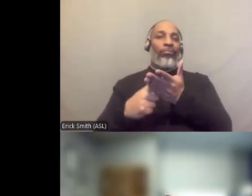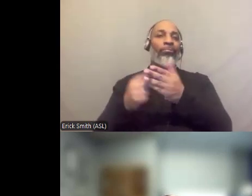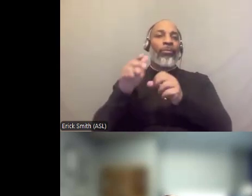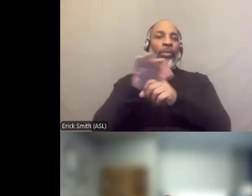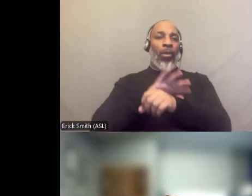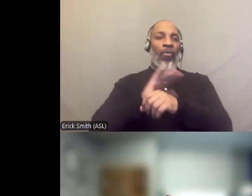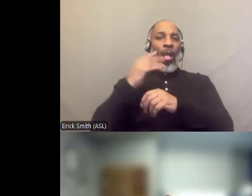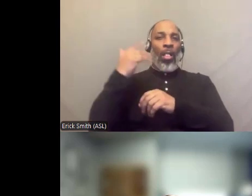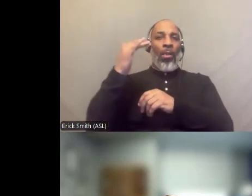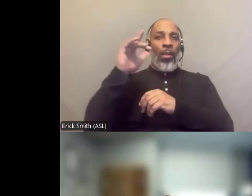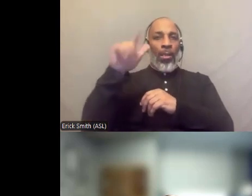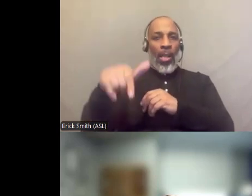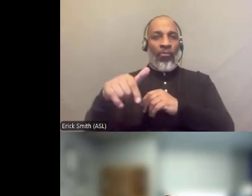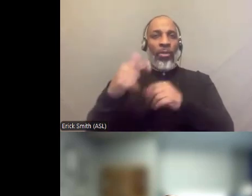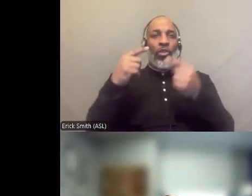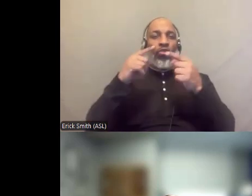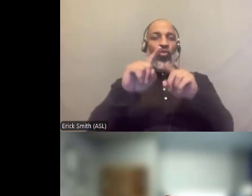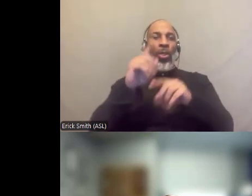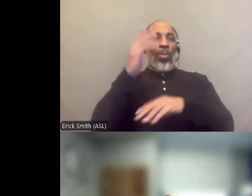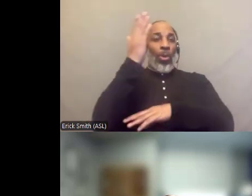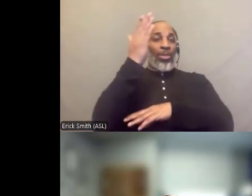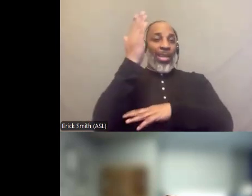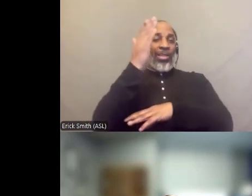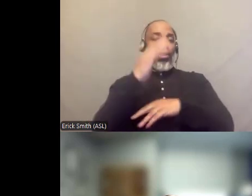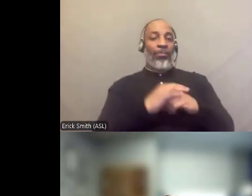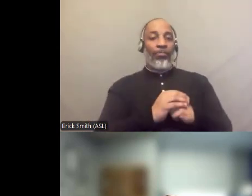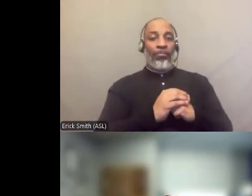later on during the presentation.